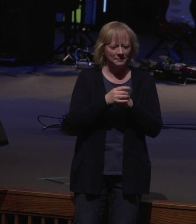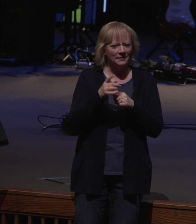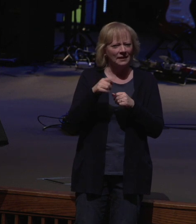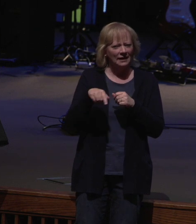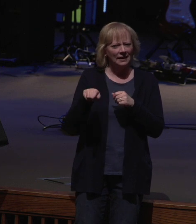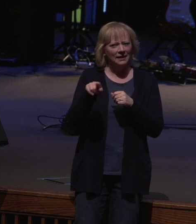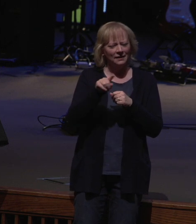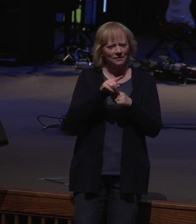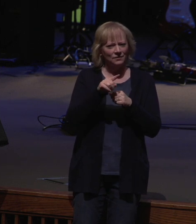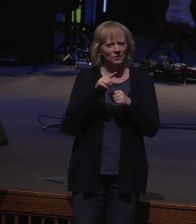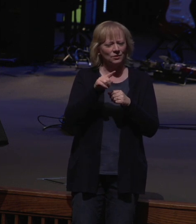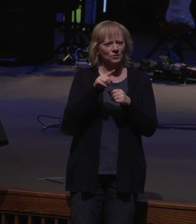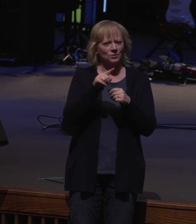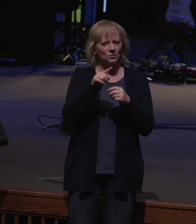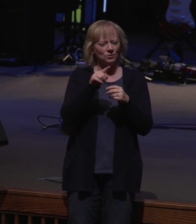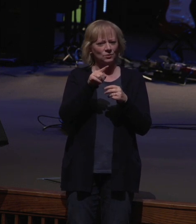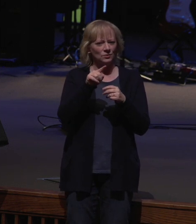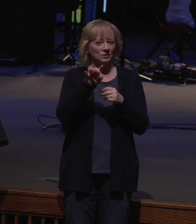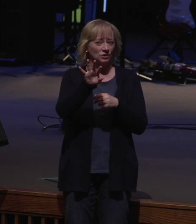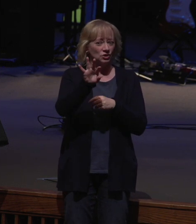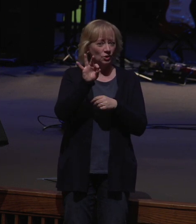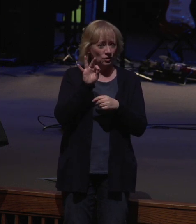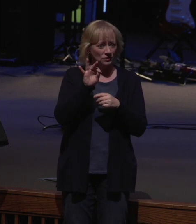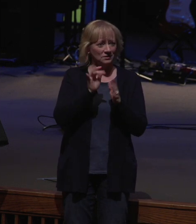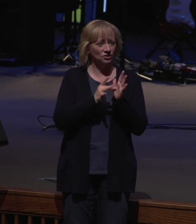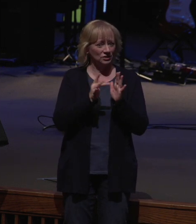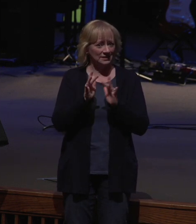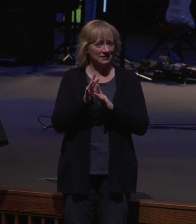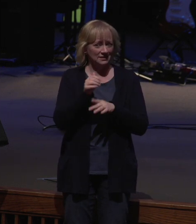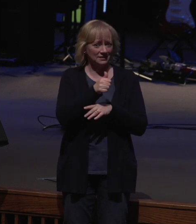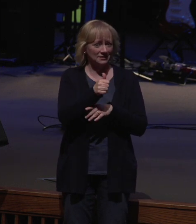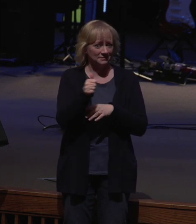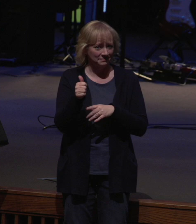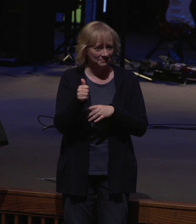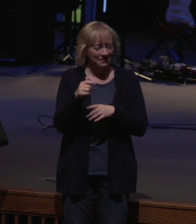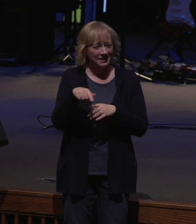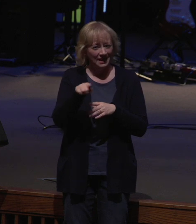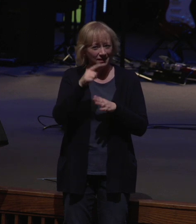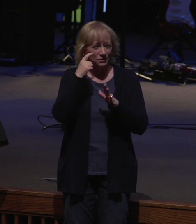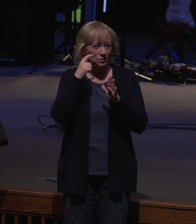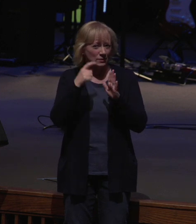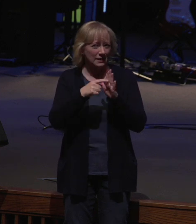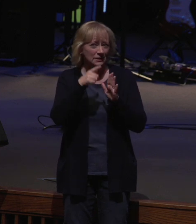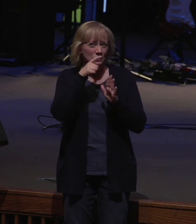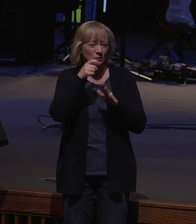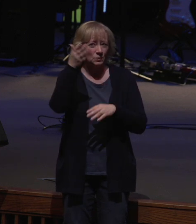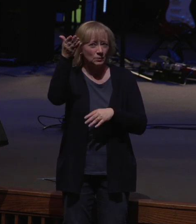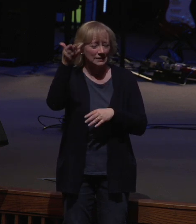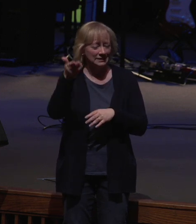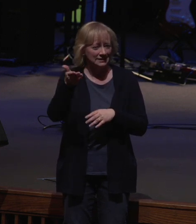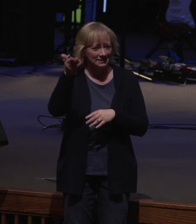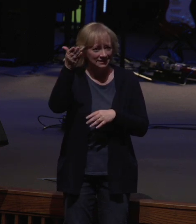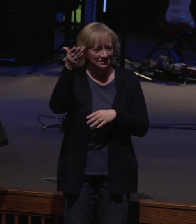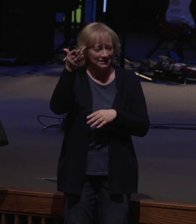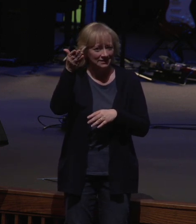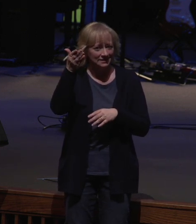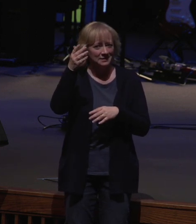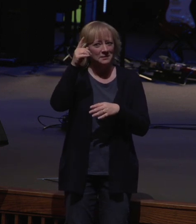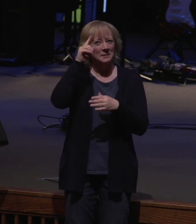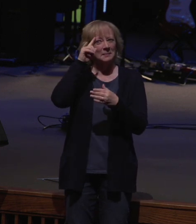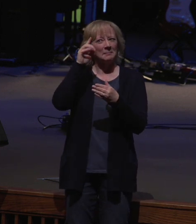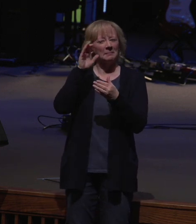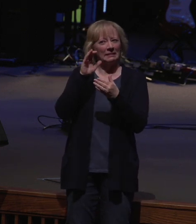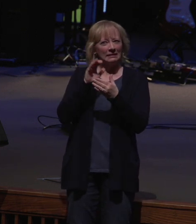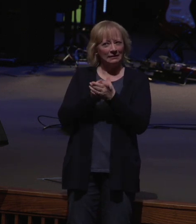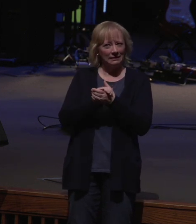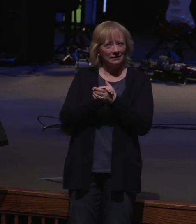Have you chosen Jesus? Have you recognized him for who he is? Believed him